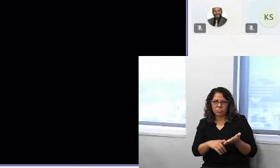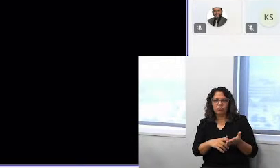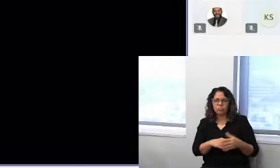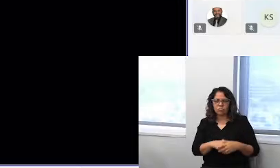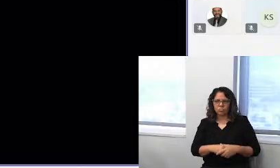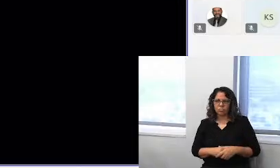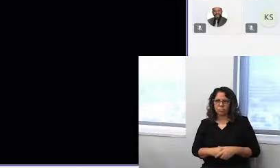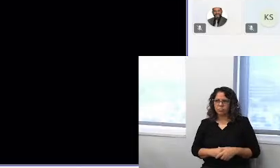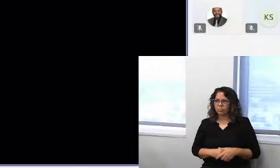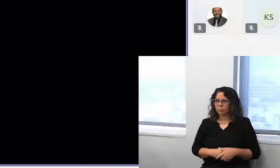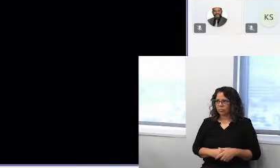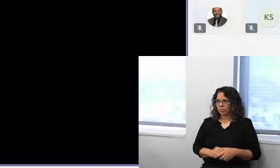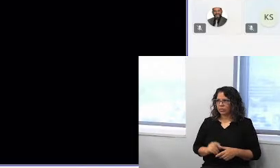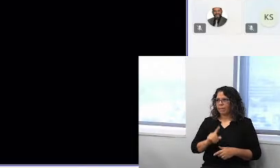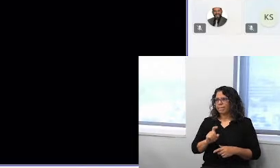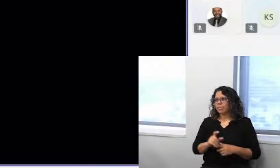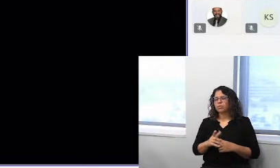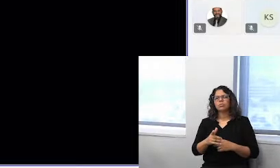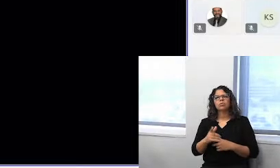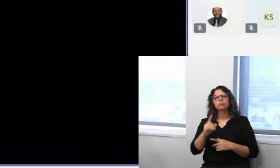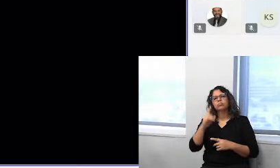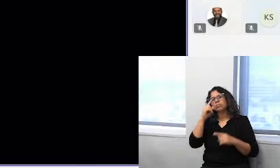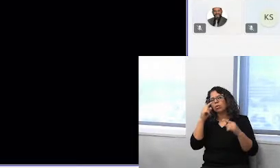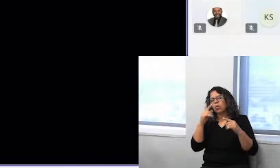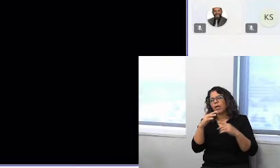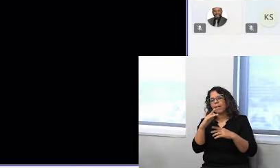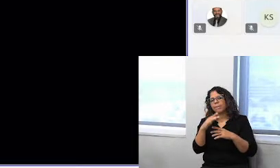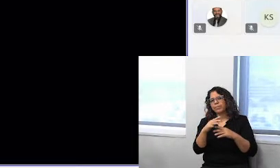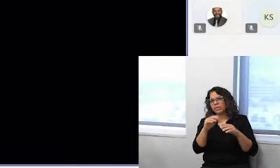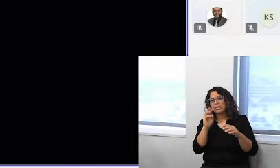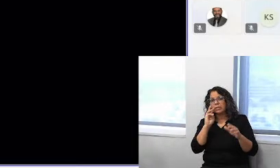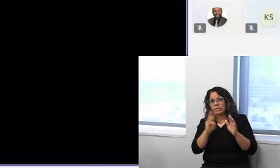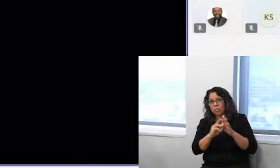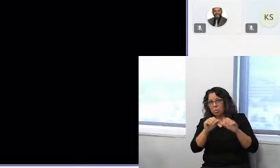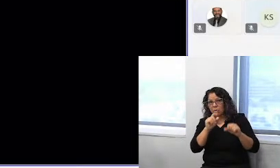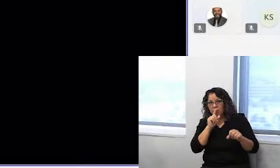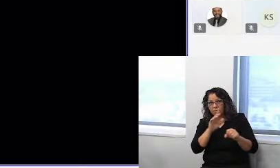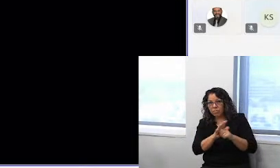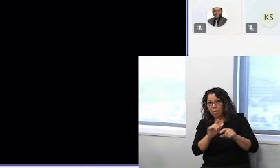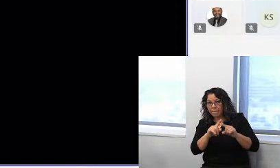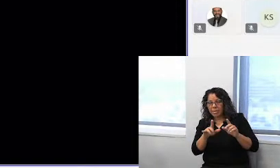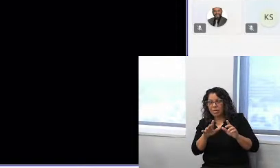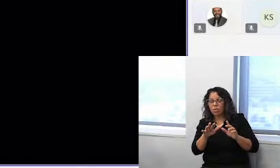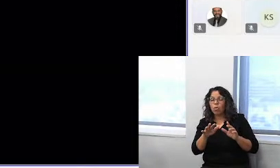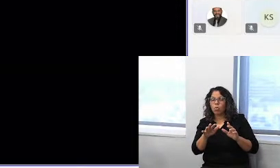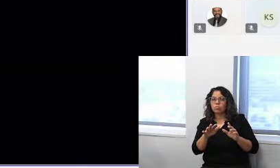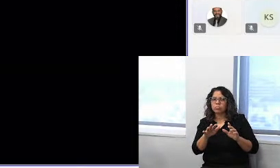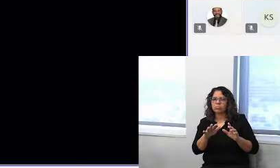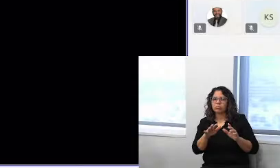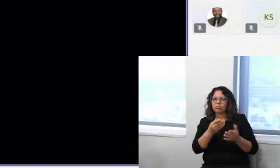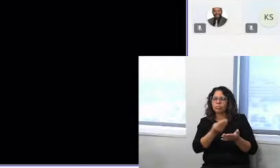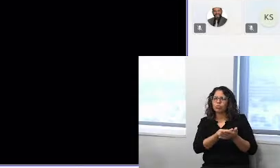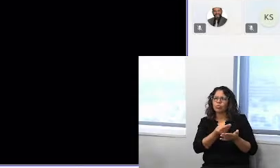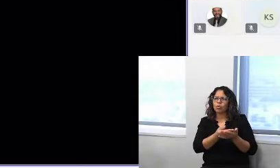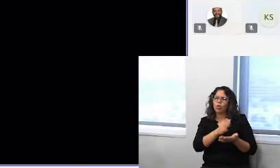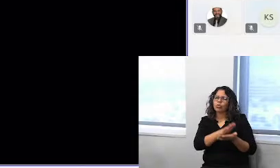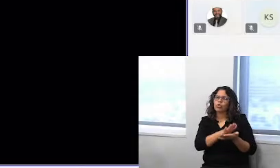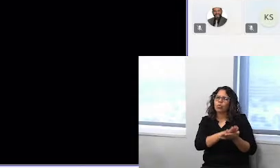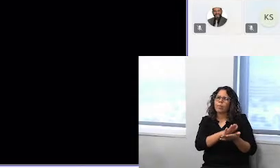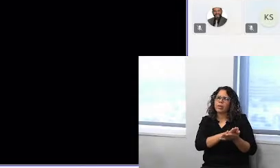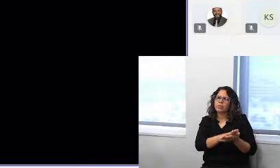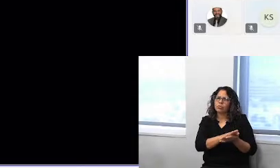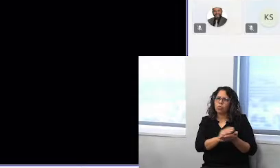for The witness may confirm, but I believe the exhibits I mentioned earlier, LUMA 141 and